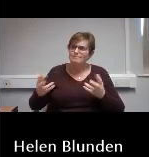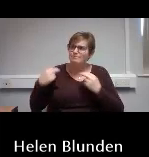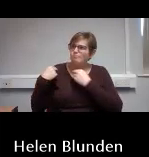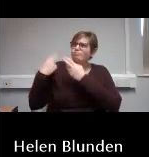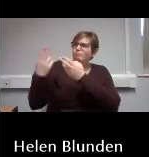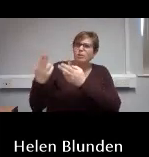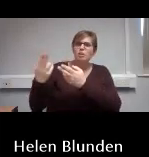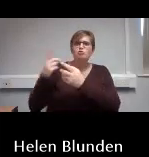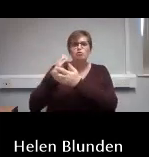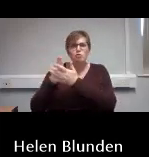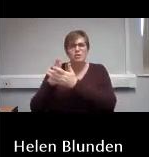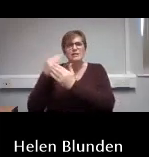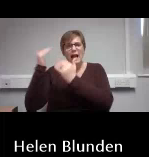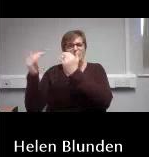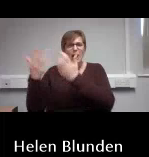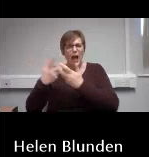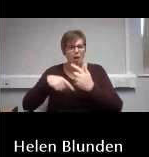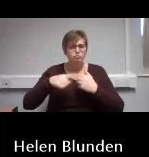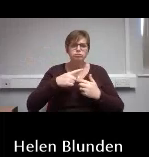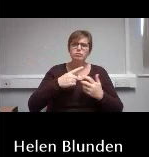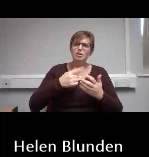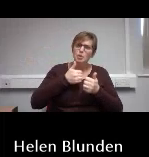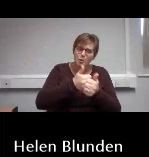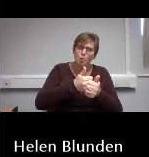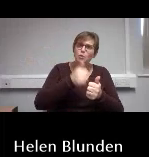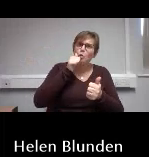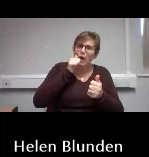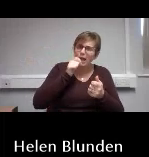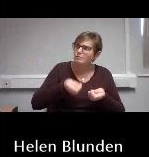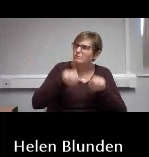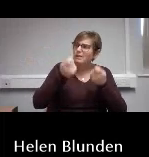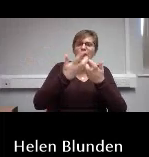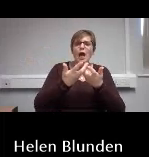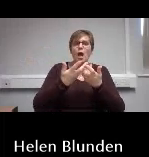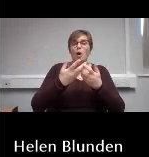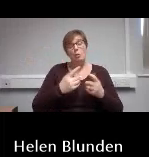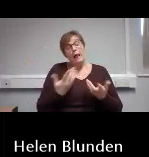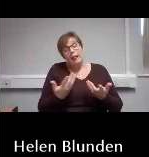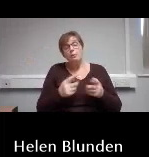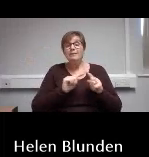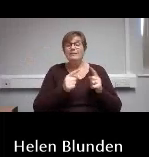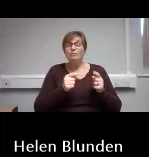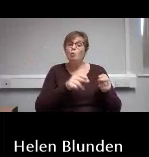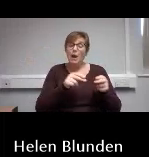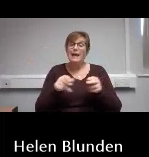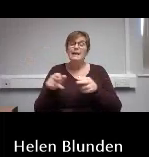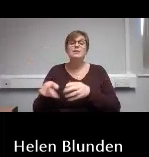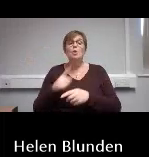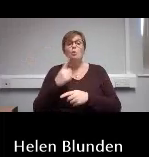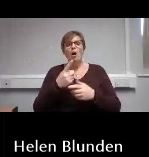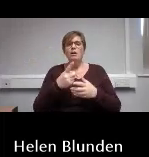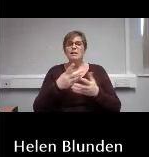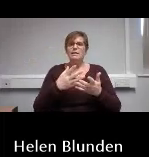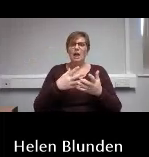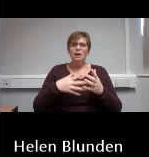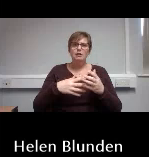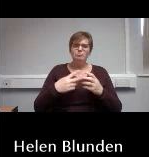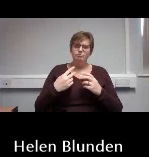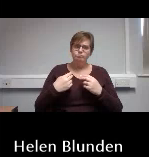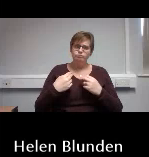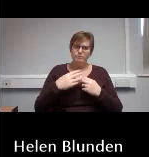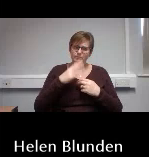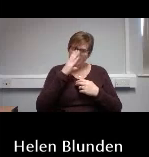do we increase awareness of support? And we do that in a few different ways. So one is about equipping all children and